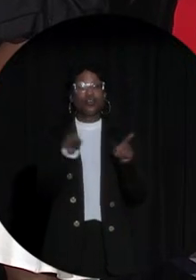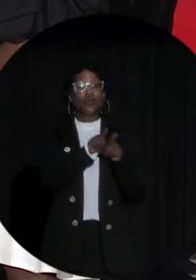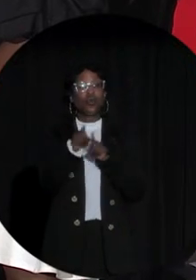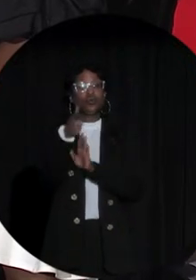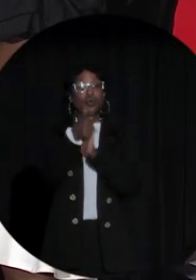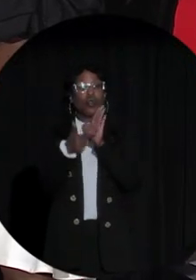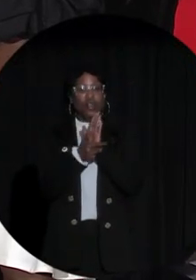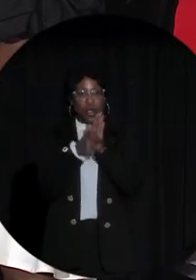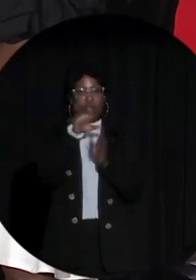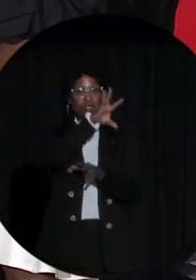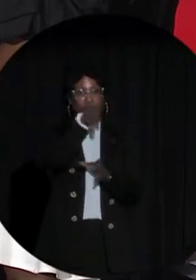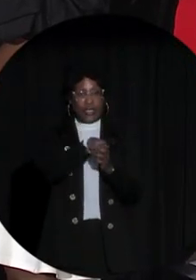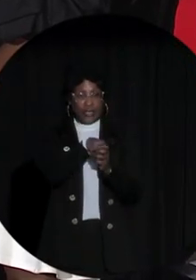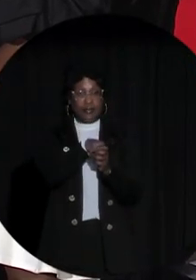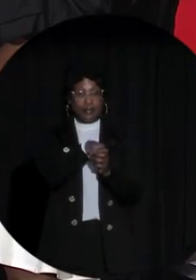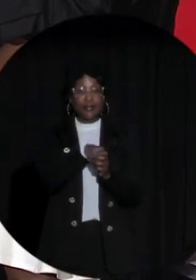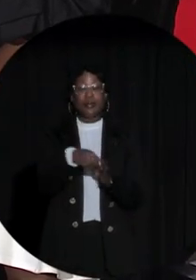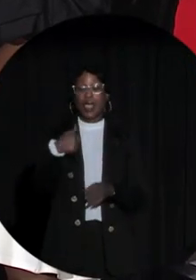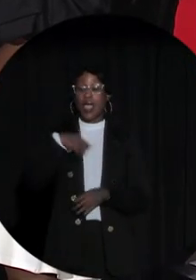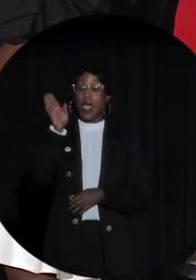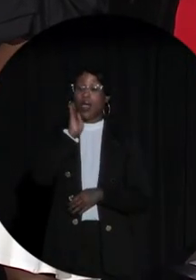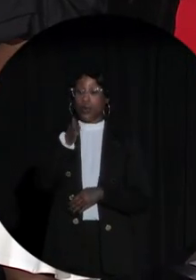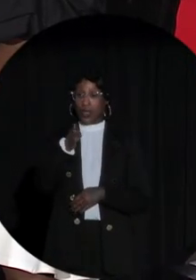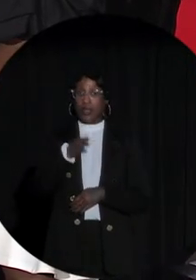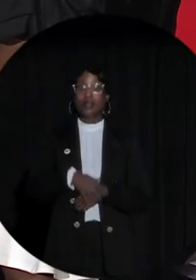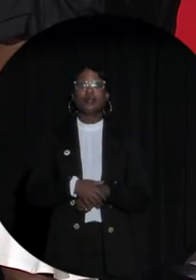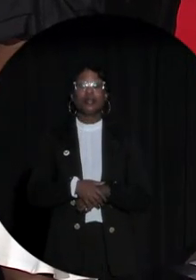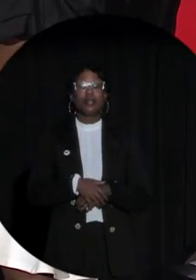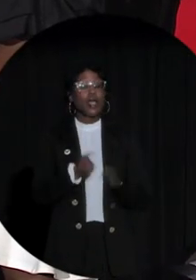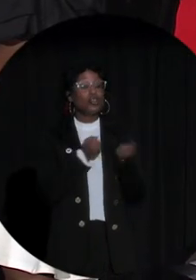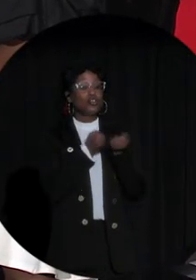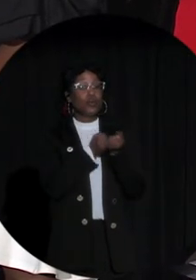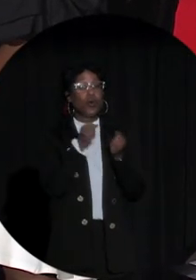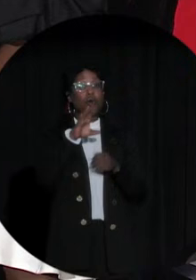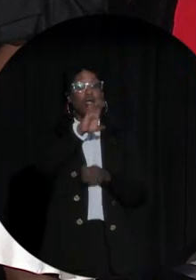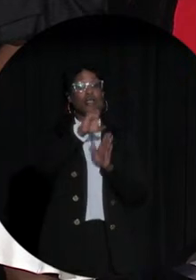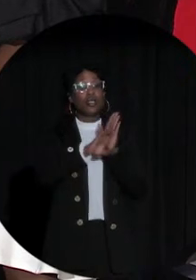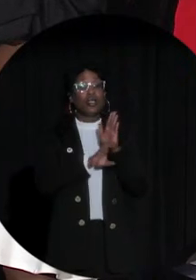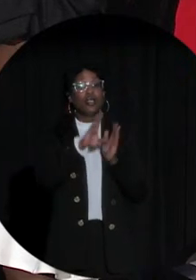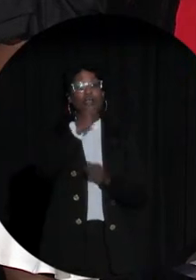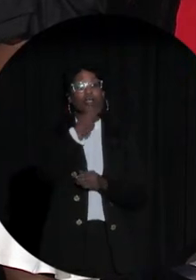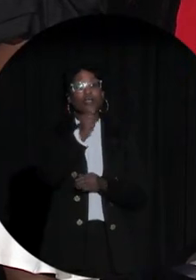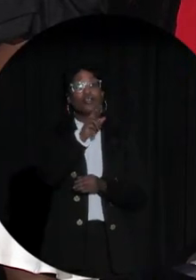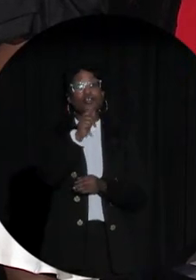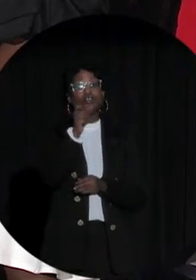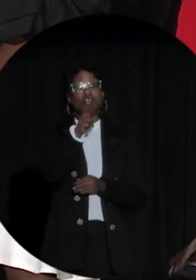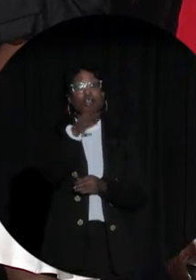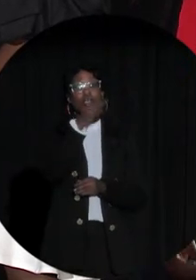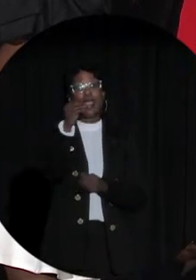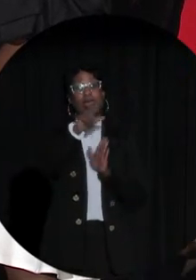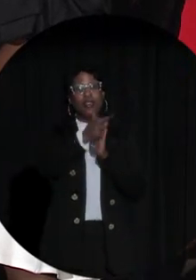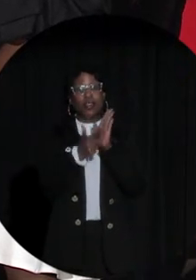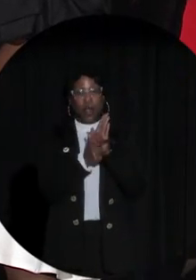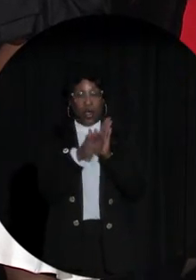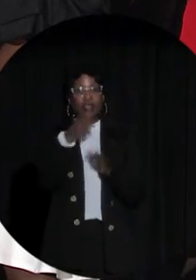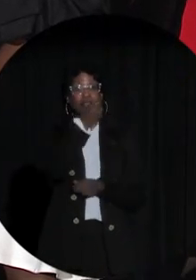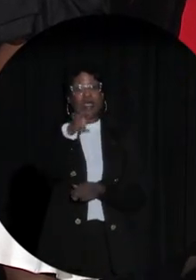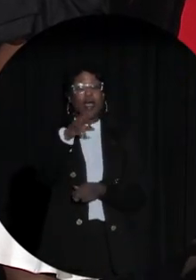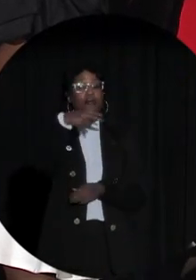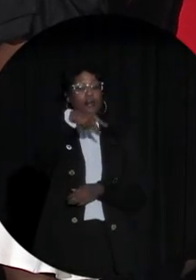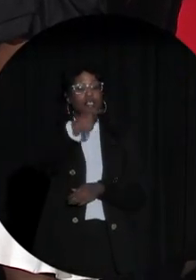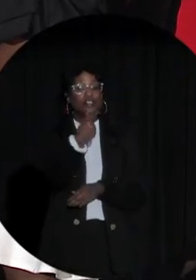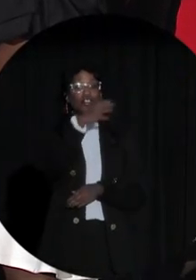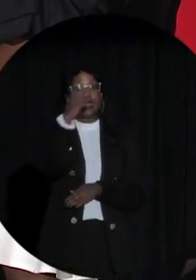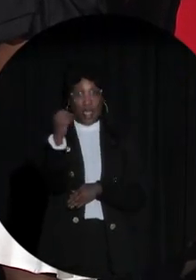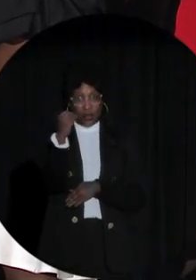and that I will, support the charter and laws, of Prince George's County. And that